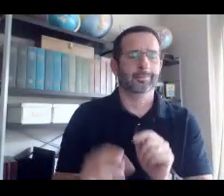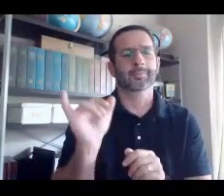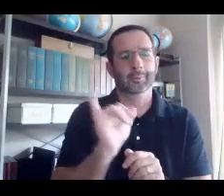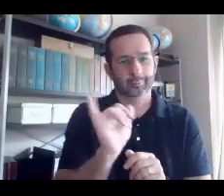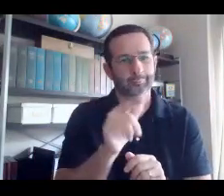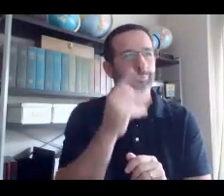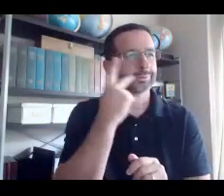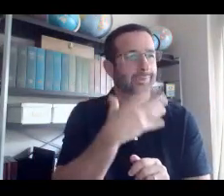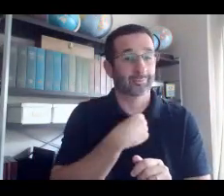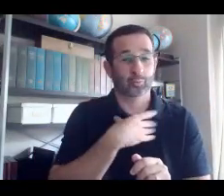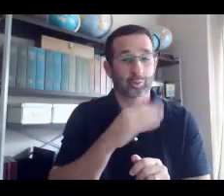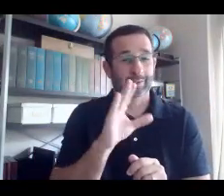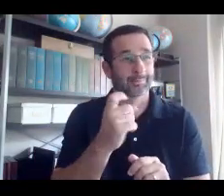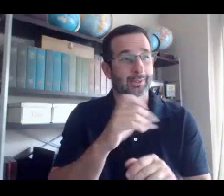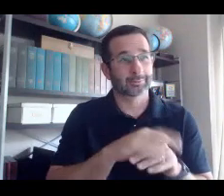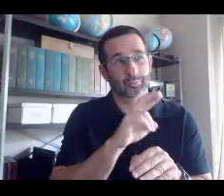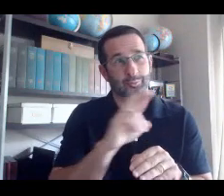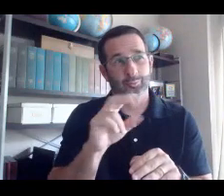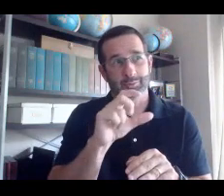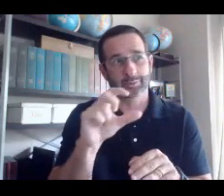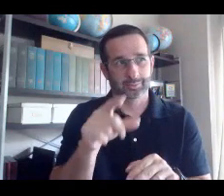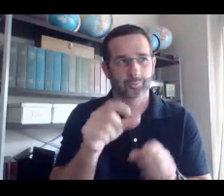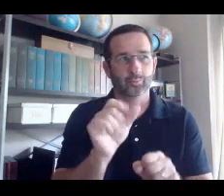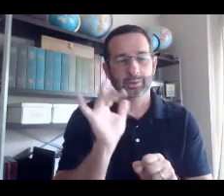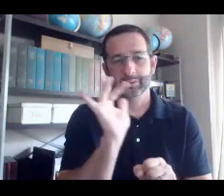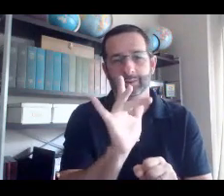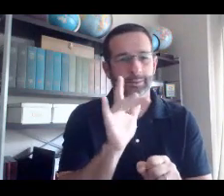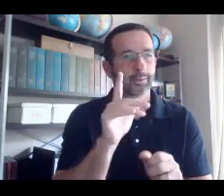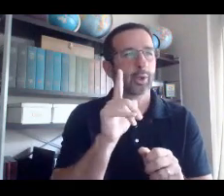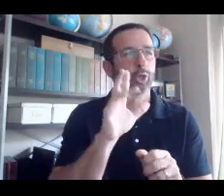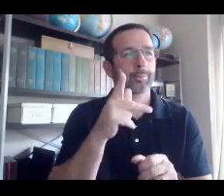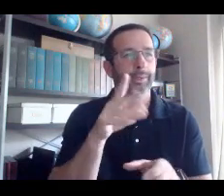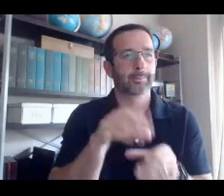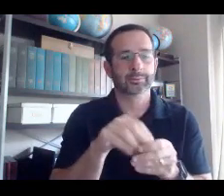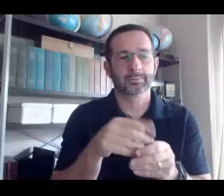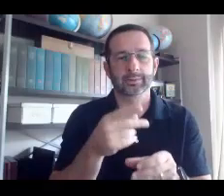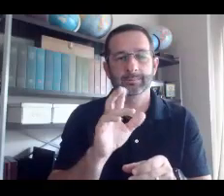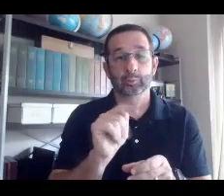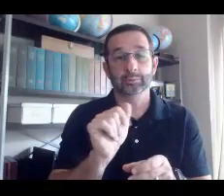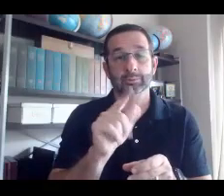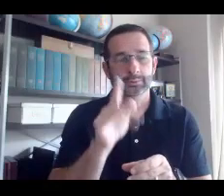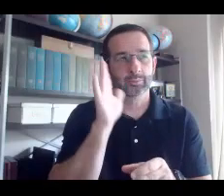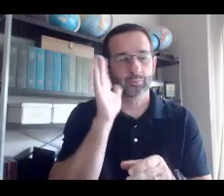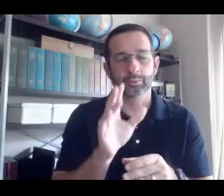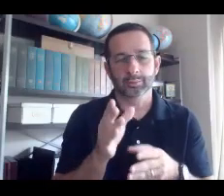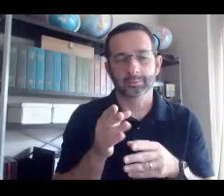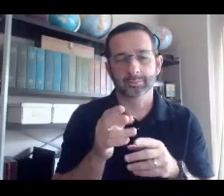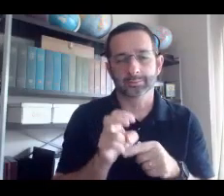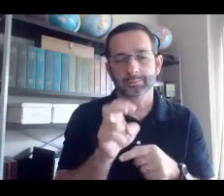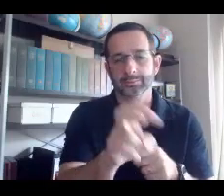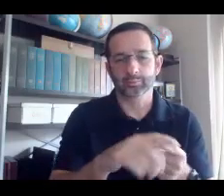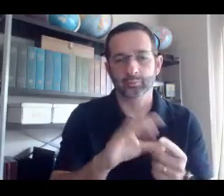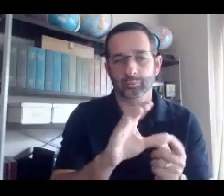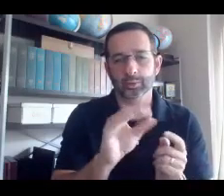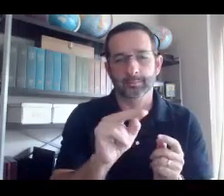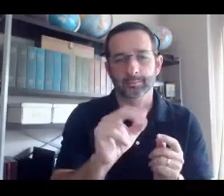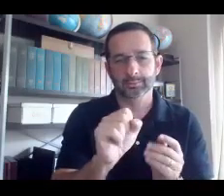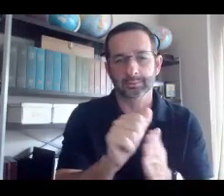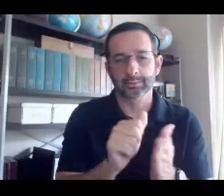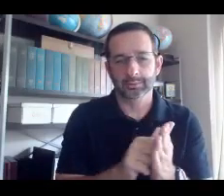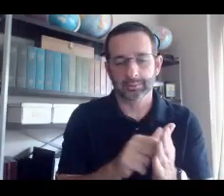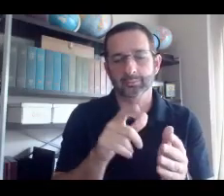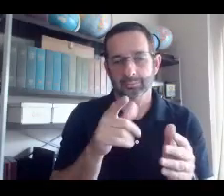And let me go back to this slide. You will also see the white box, which is on the right side of the screen. If you click LRP